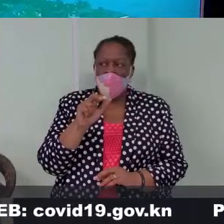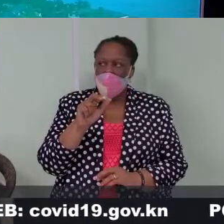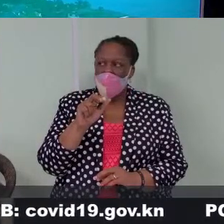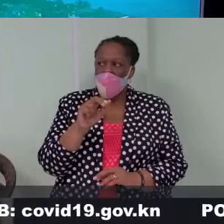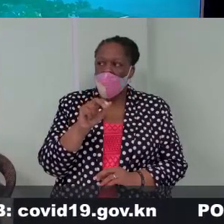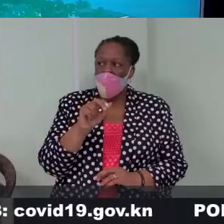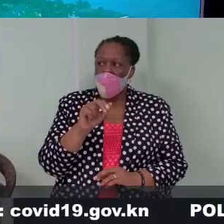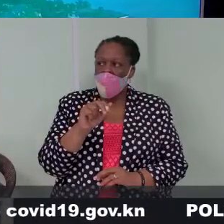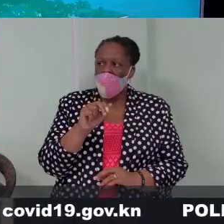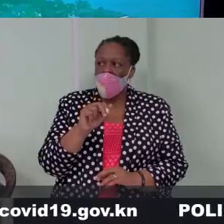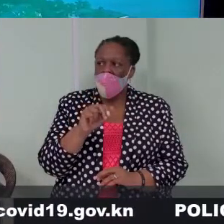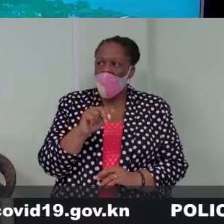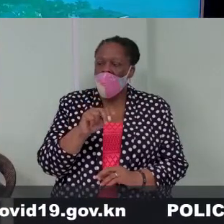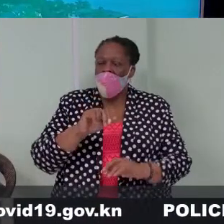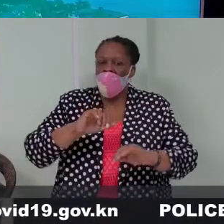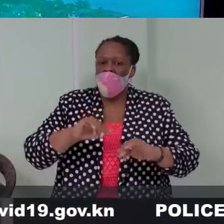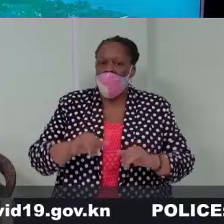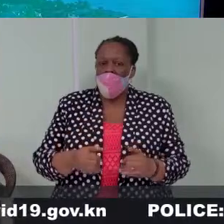spread?